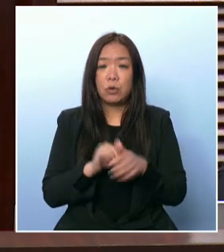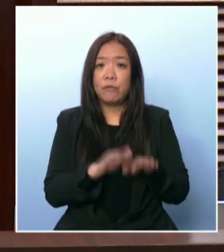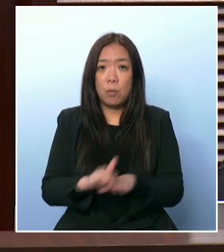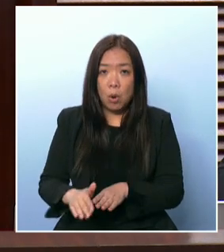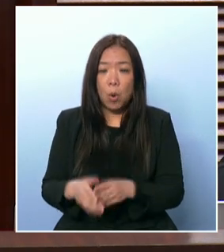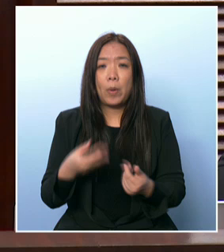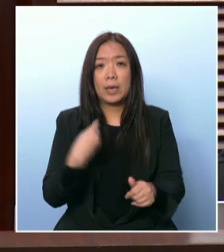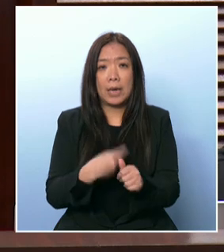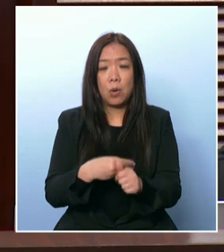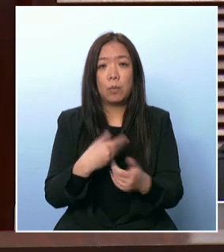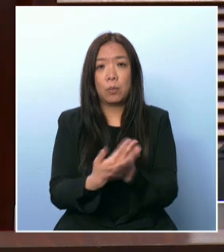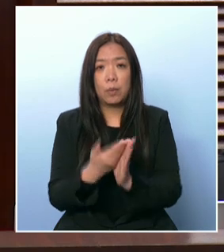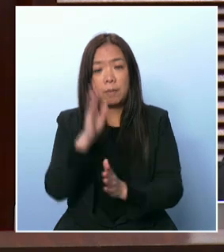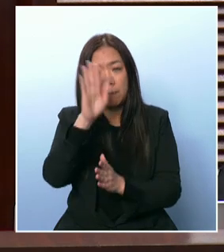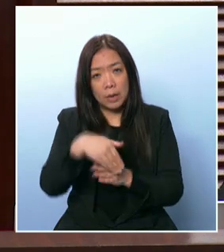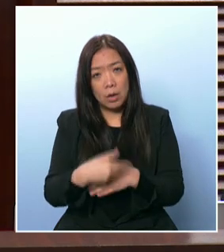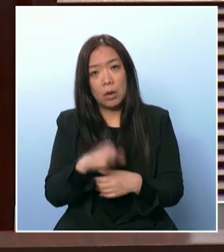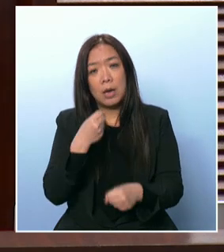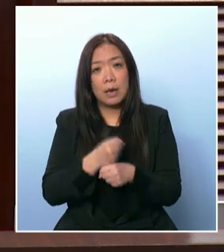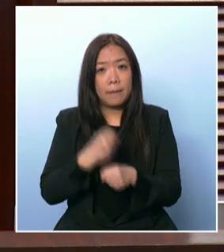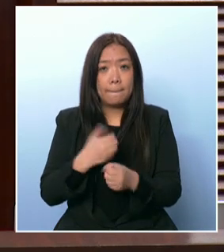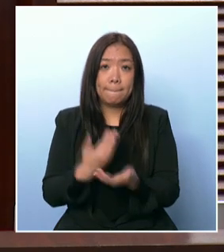cities to offer